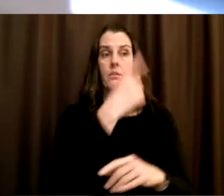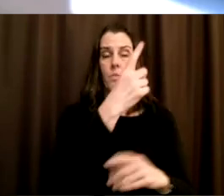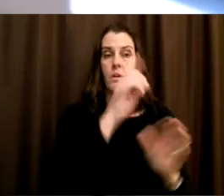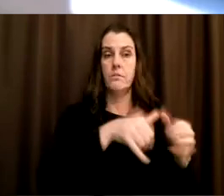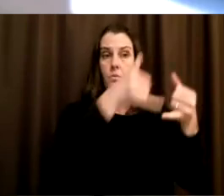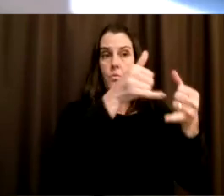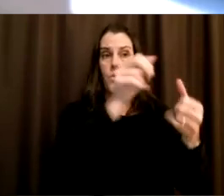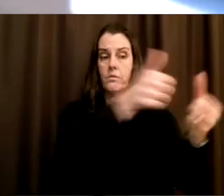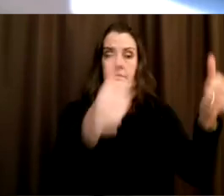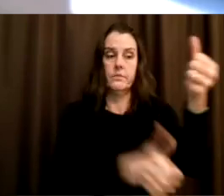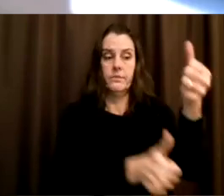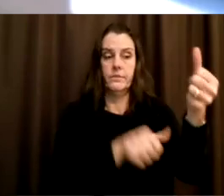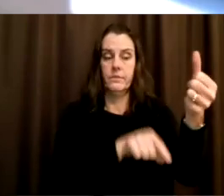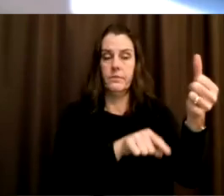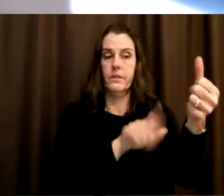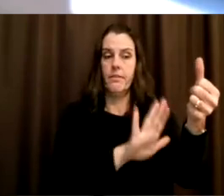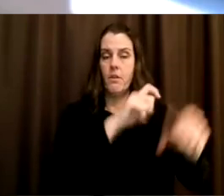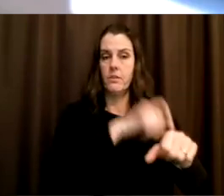award?